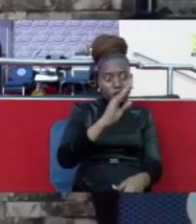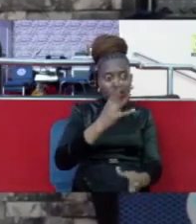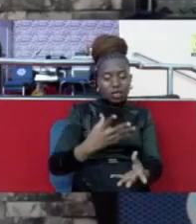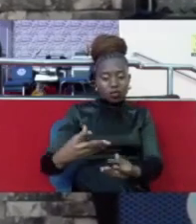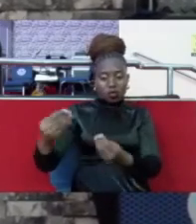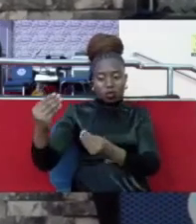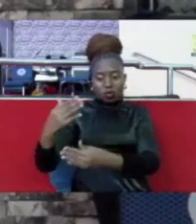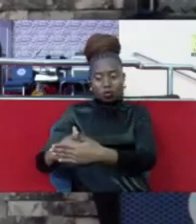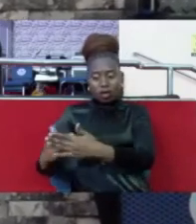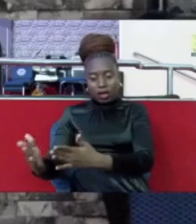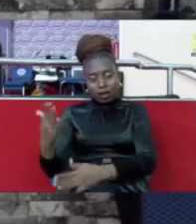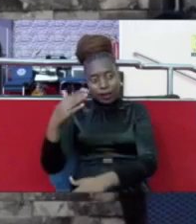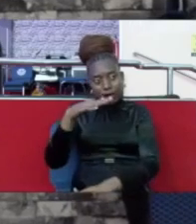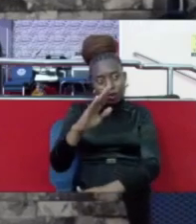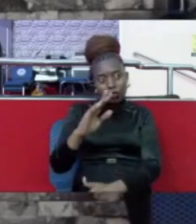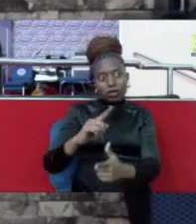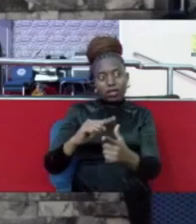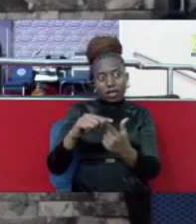minister to the people.